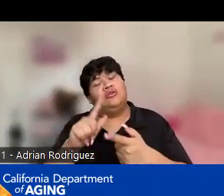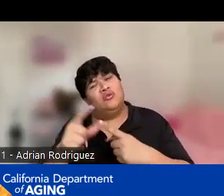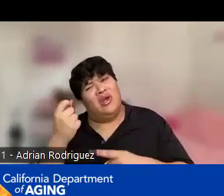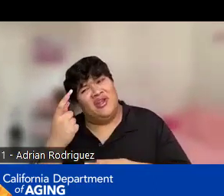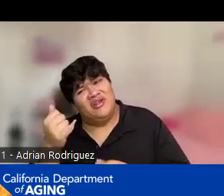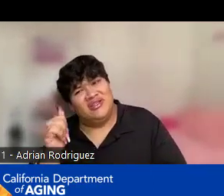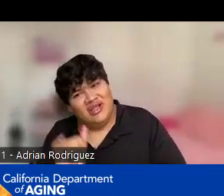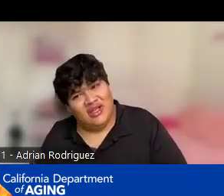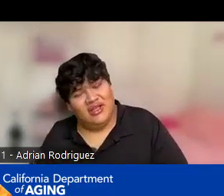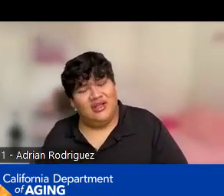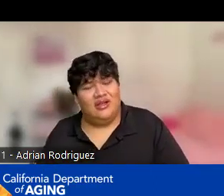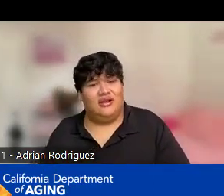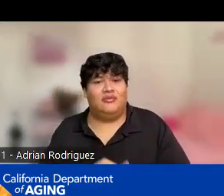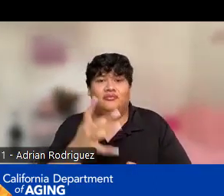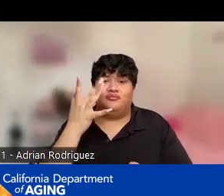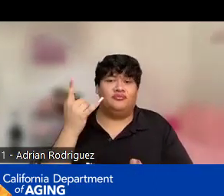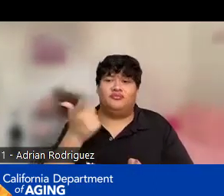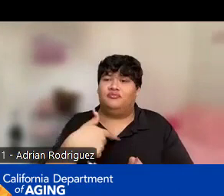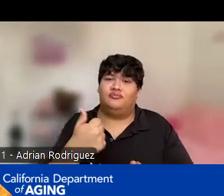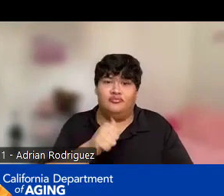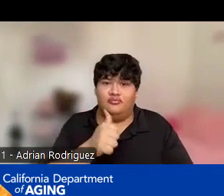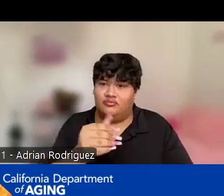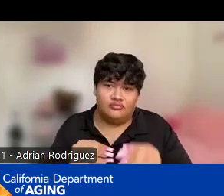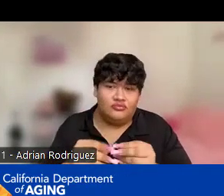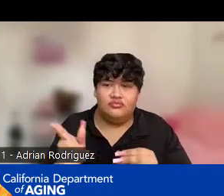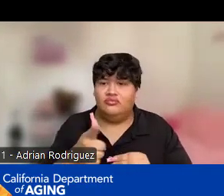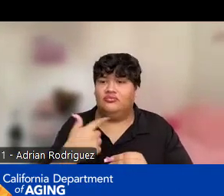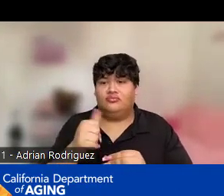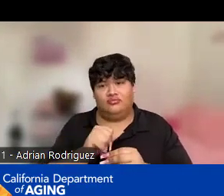that because we're not numbers, we're not